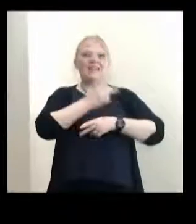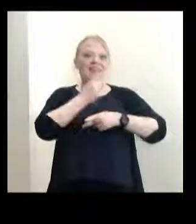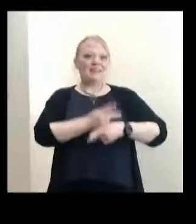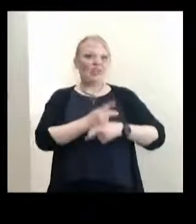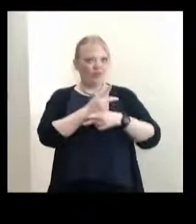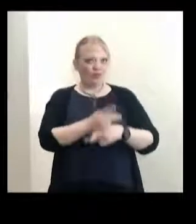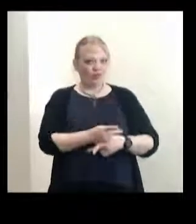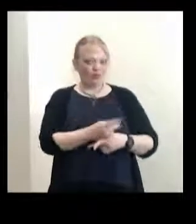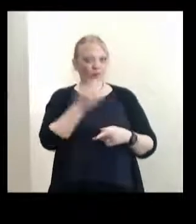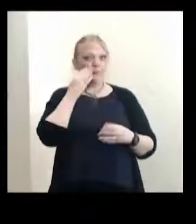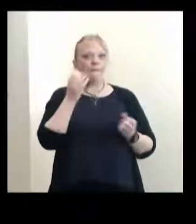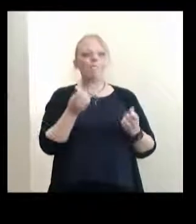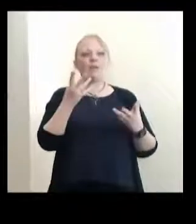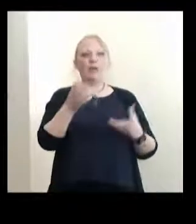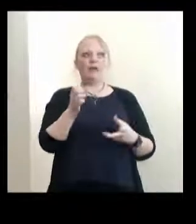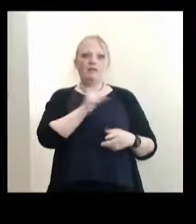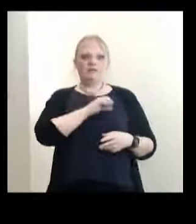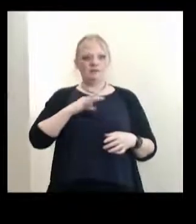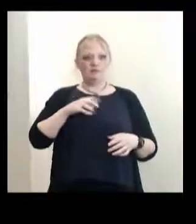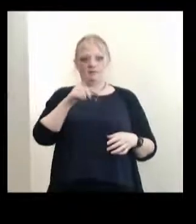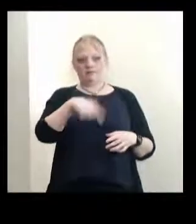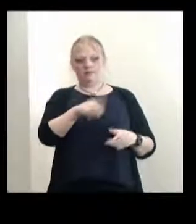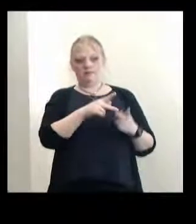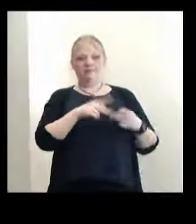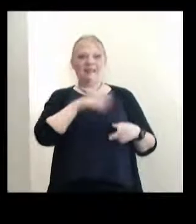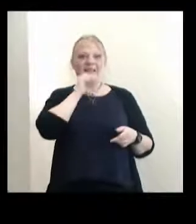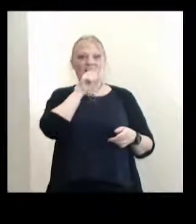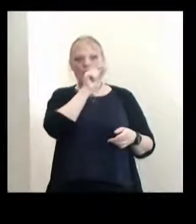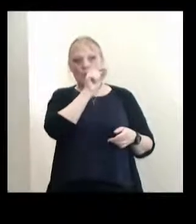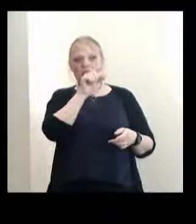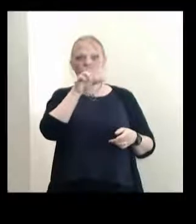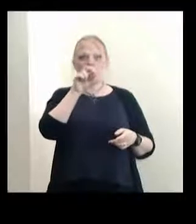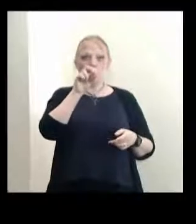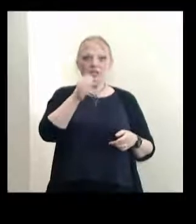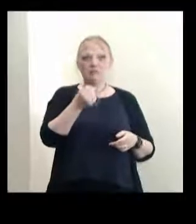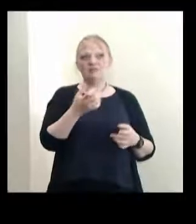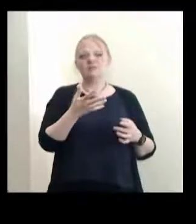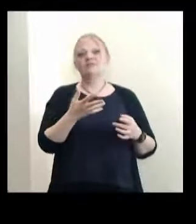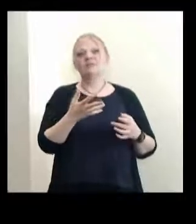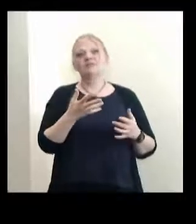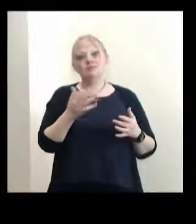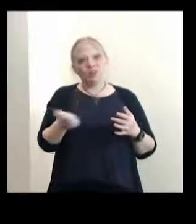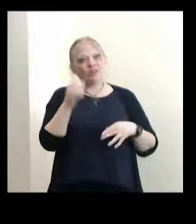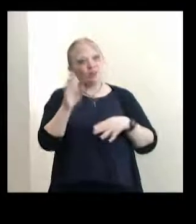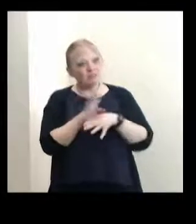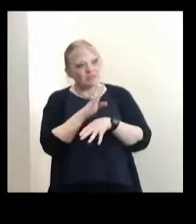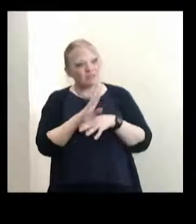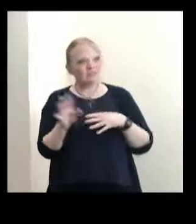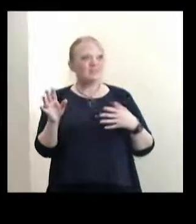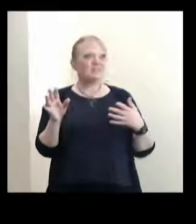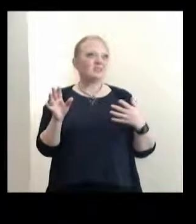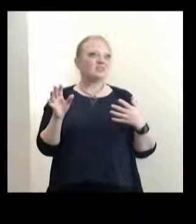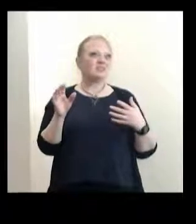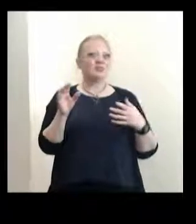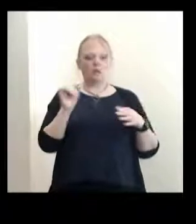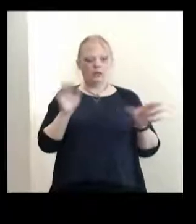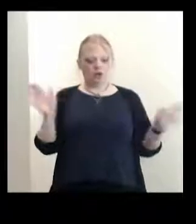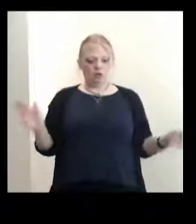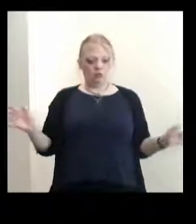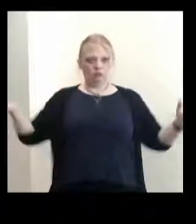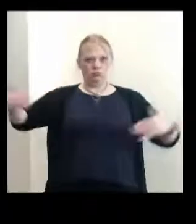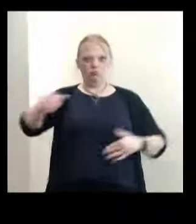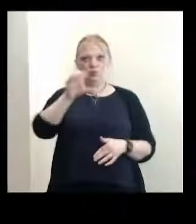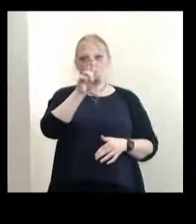that many of the workers in those places are in their 20s and 30s. Even in other businesses, like within cubicles. We're also seeing a